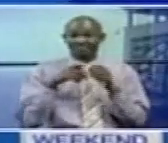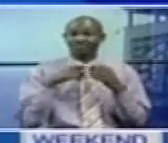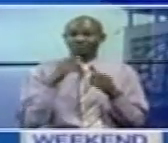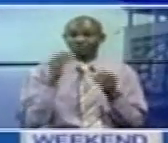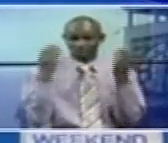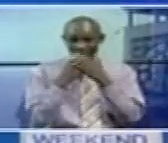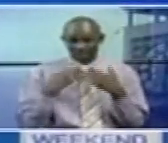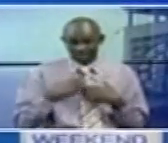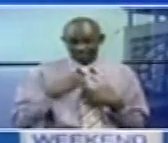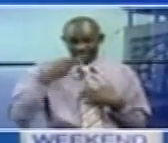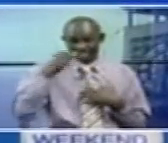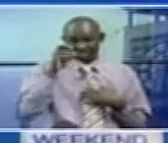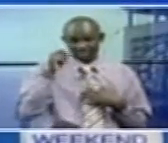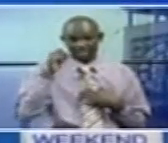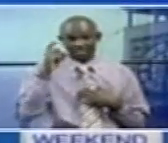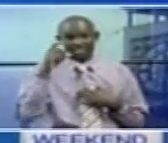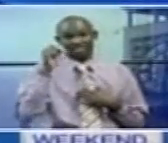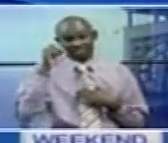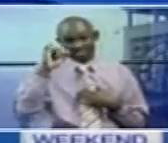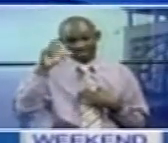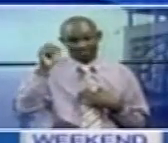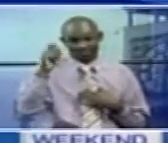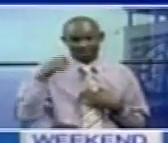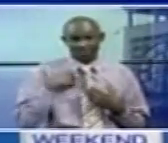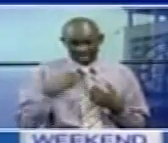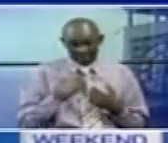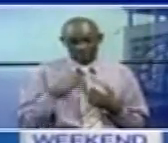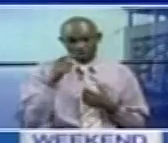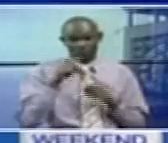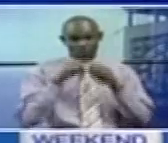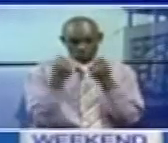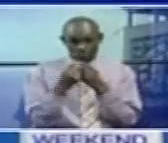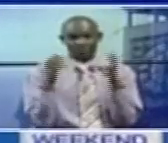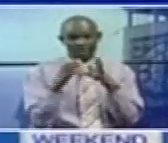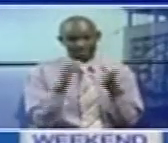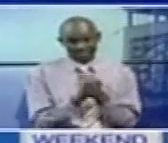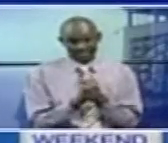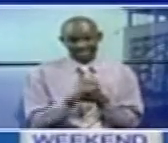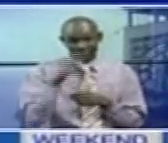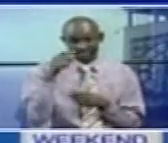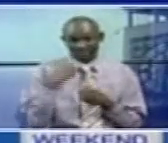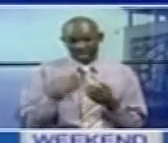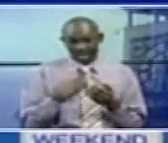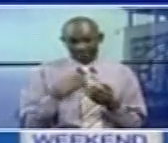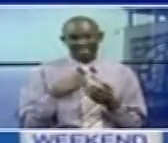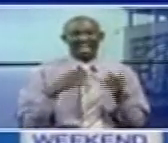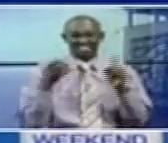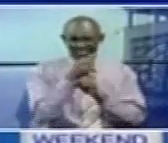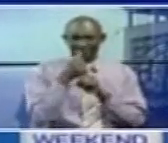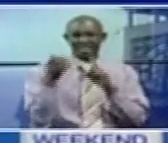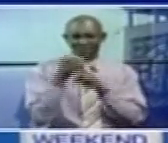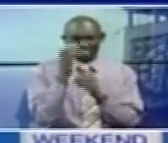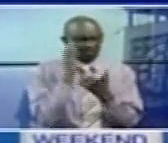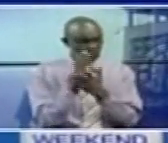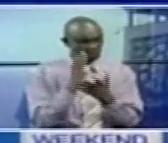We're taking a look at Heshan de Silva, who is the CEO of the Silva Group of Companies. His accolades and achievements are